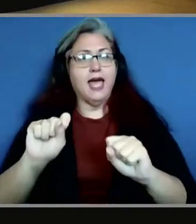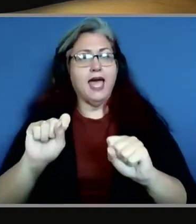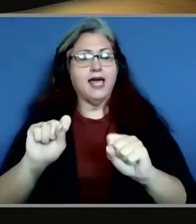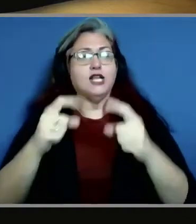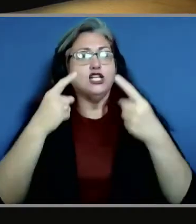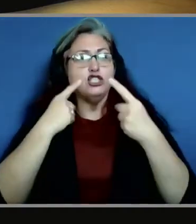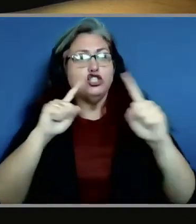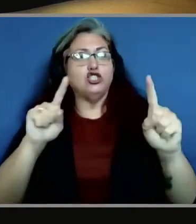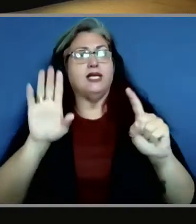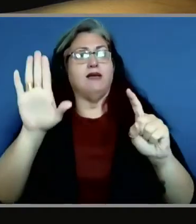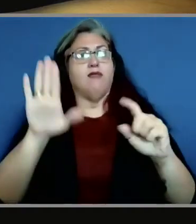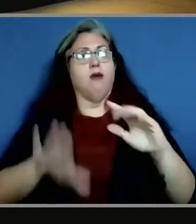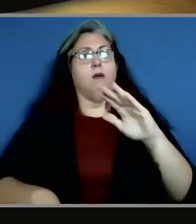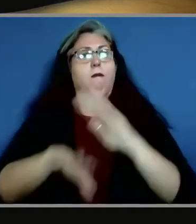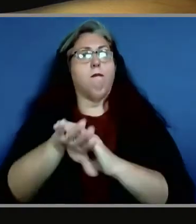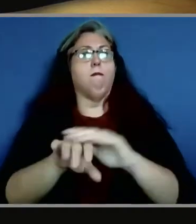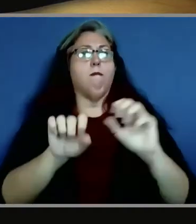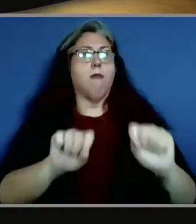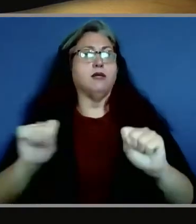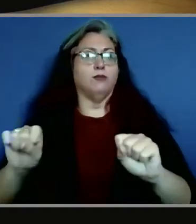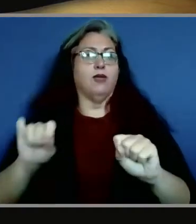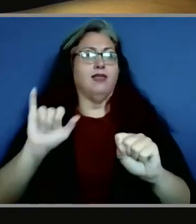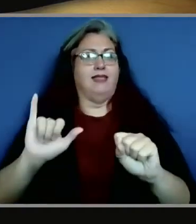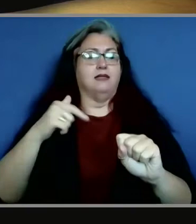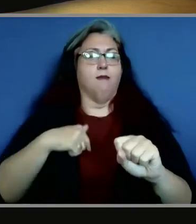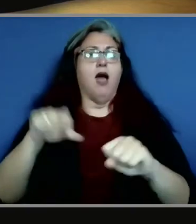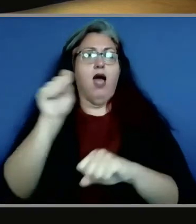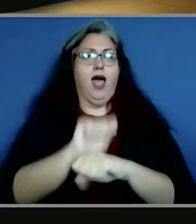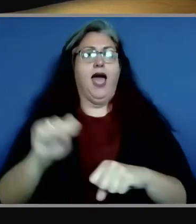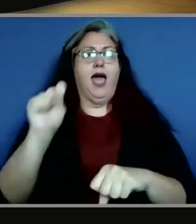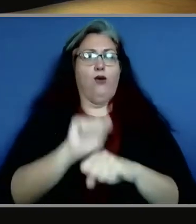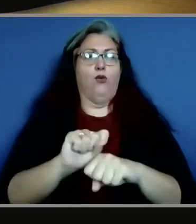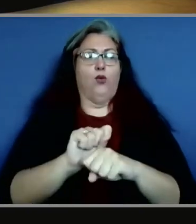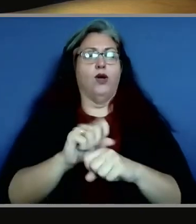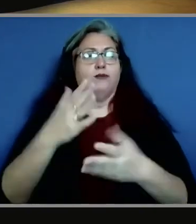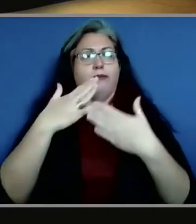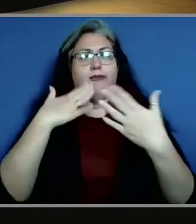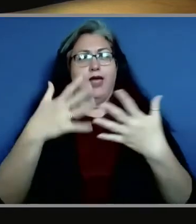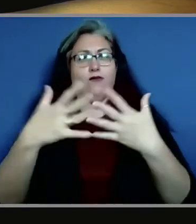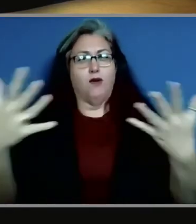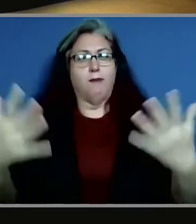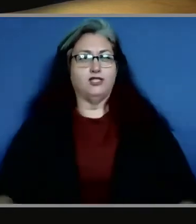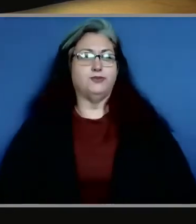achieve their full potential. And that's what my work on the council is doing. Thank you very much.